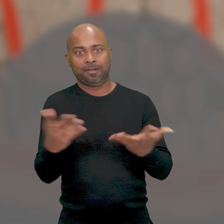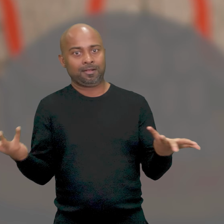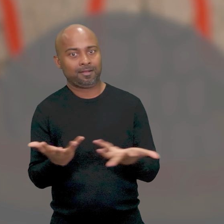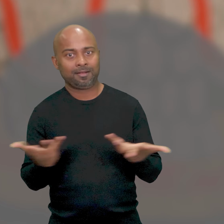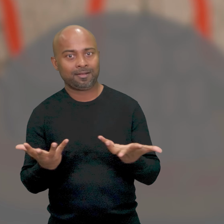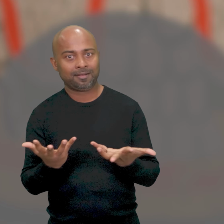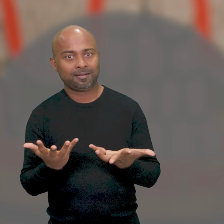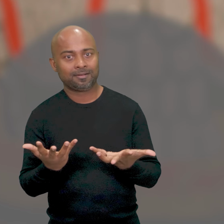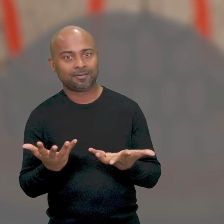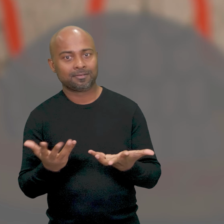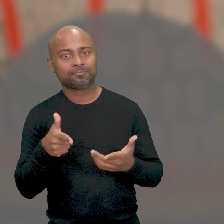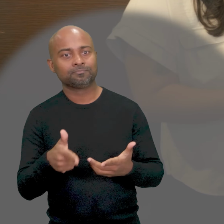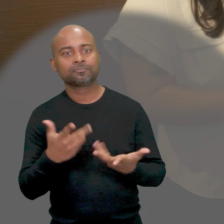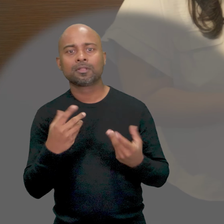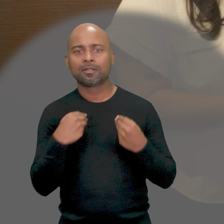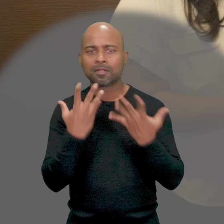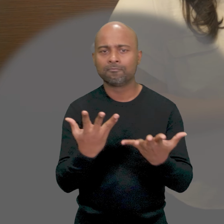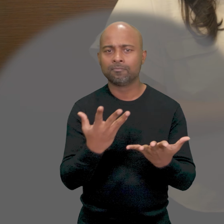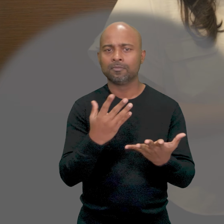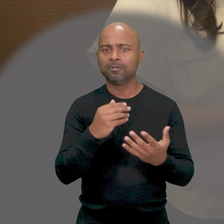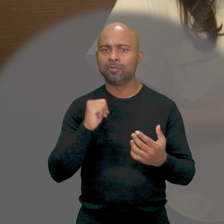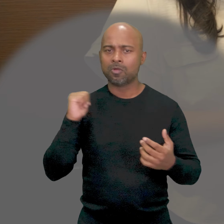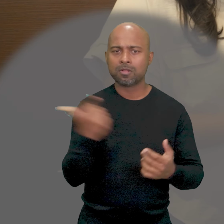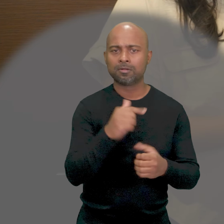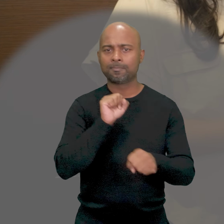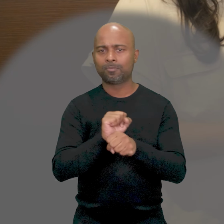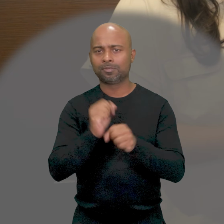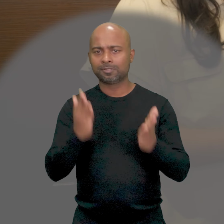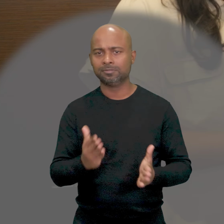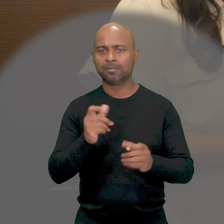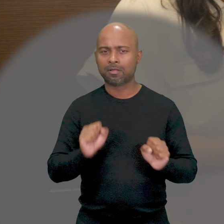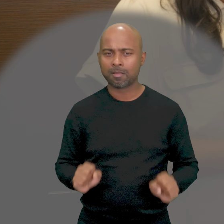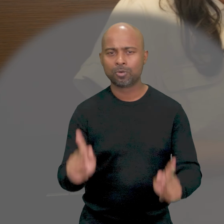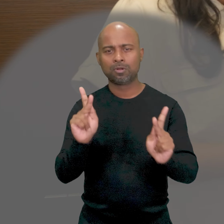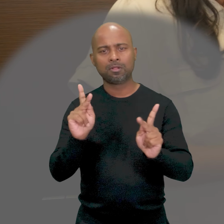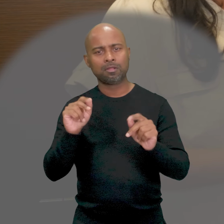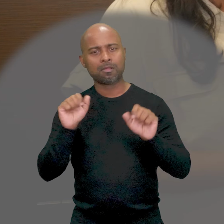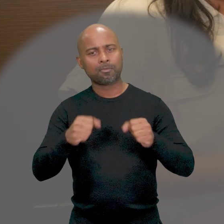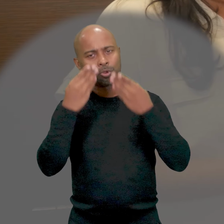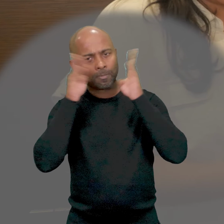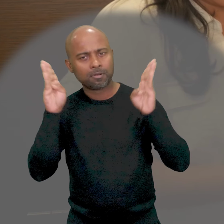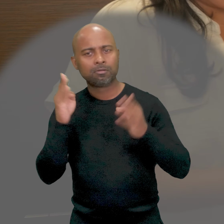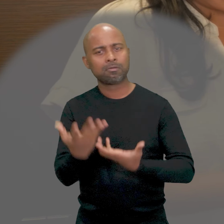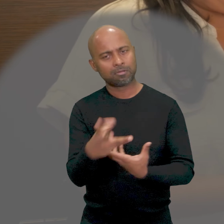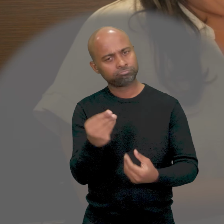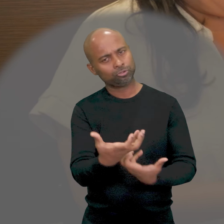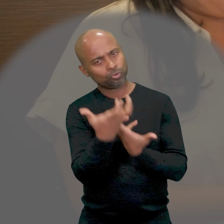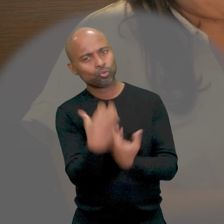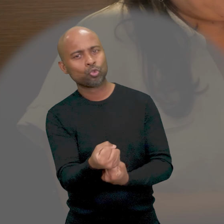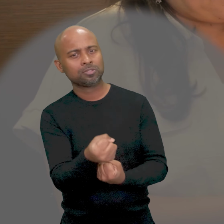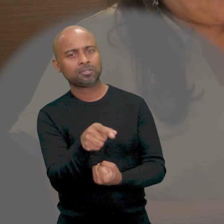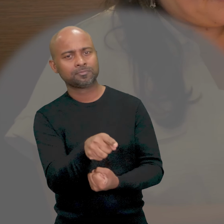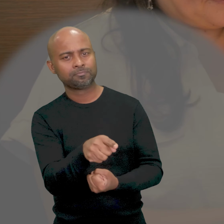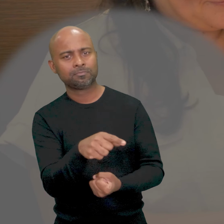being accessible is giving your employees the opportunity to be able to be open